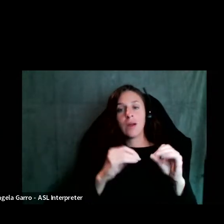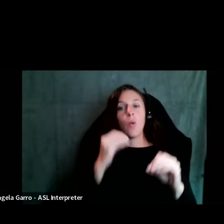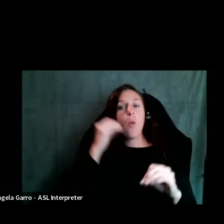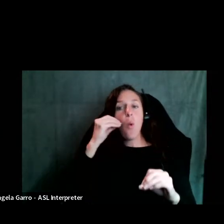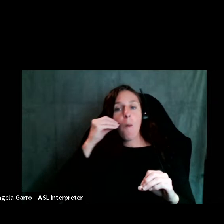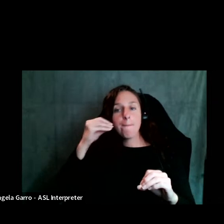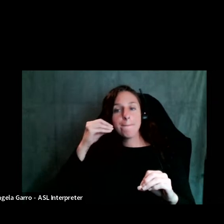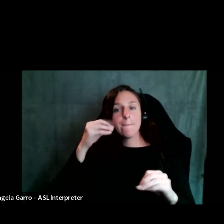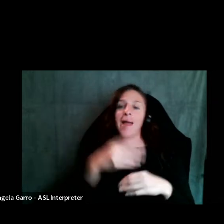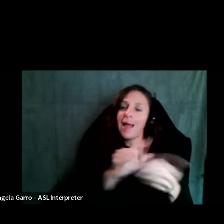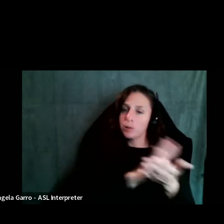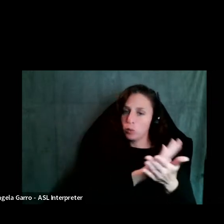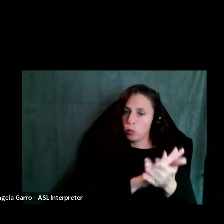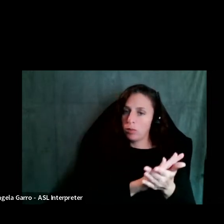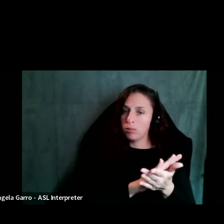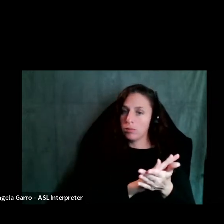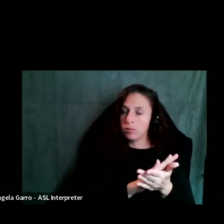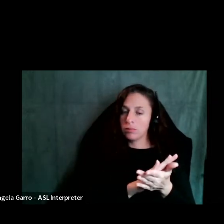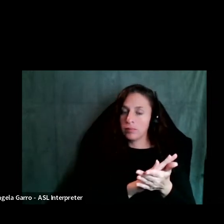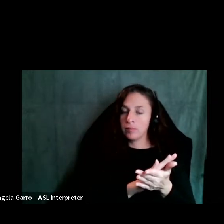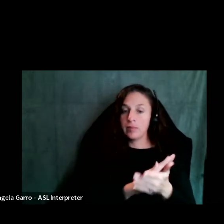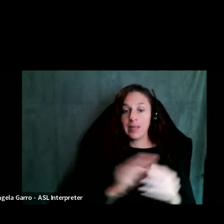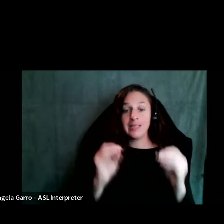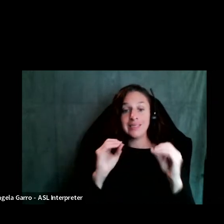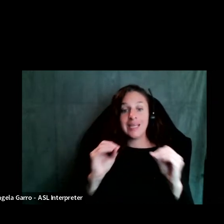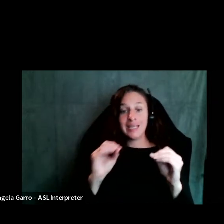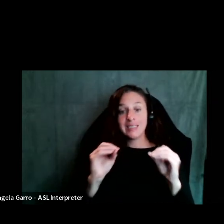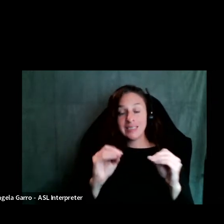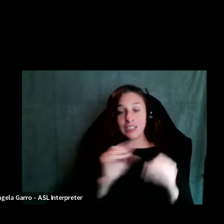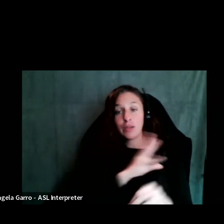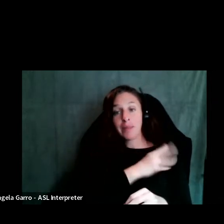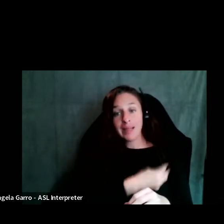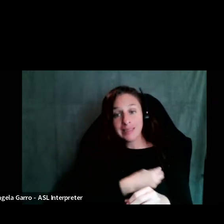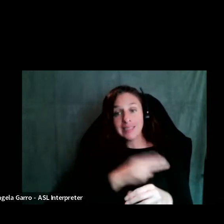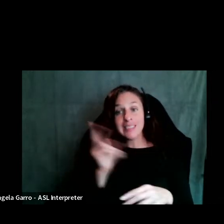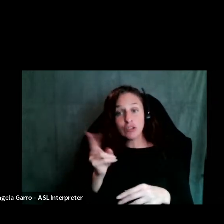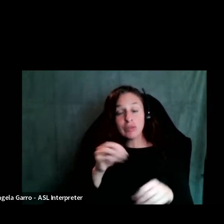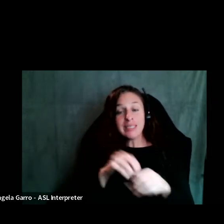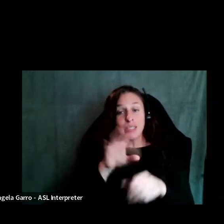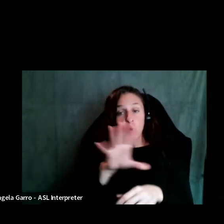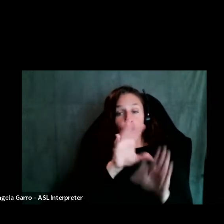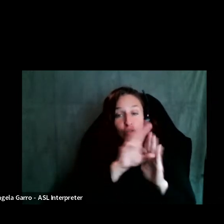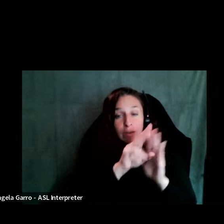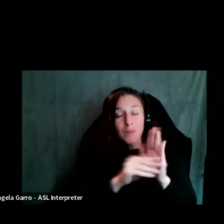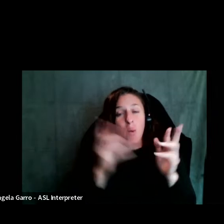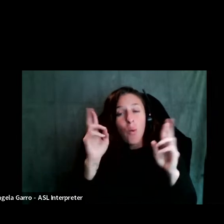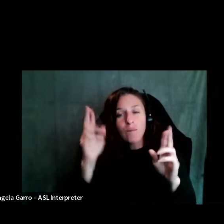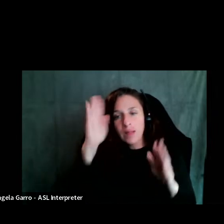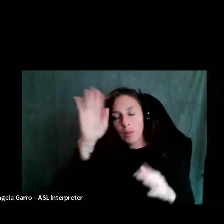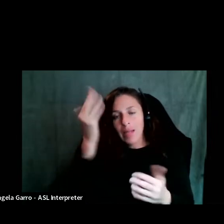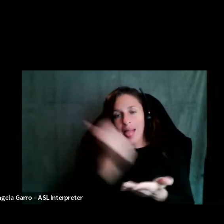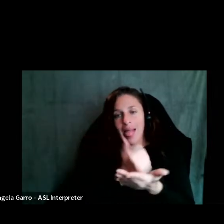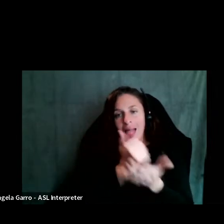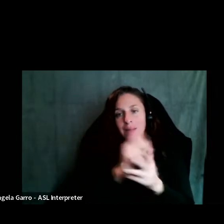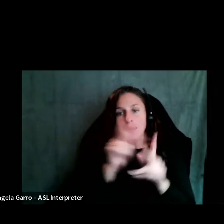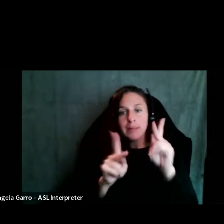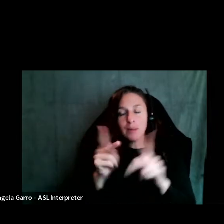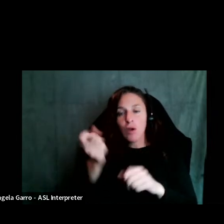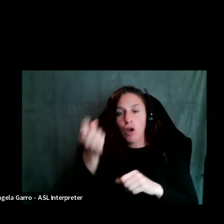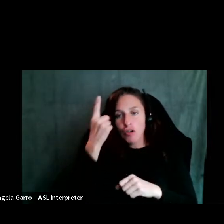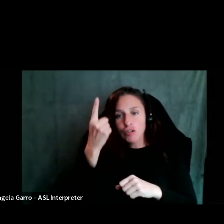and at school. By teaching Palestinian history in your curriculum, hopefully we'll help people understand and